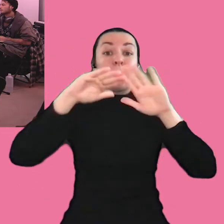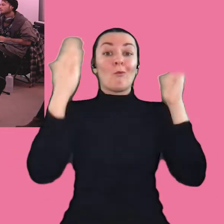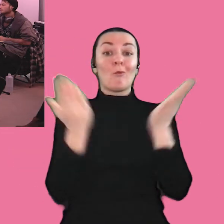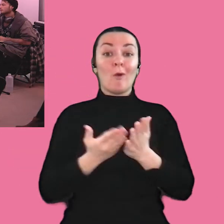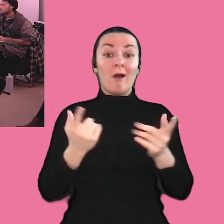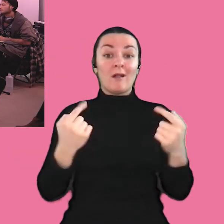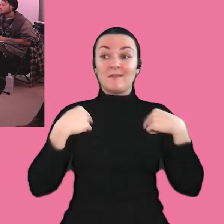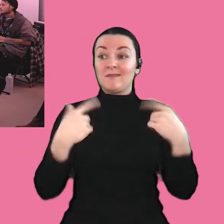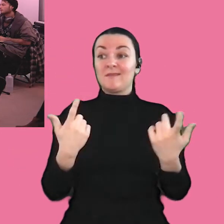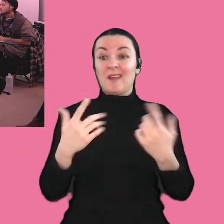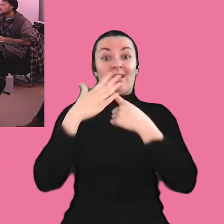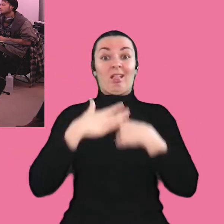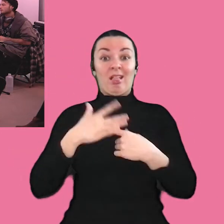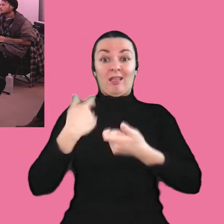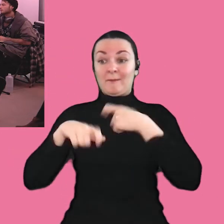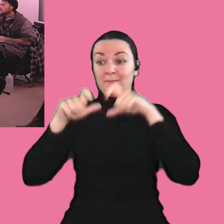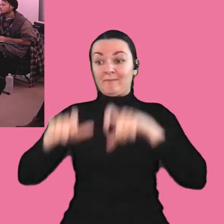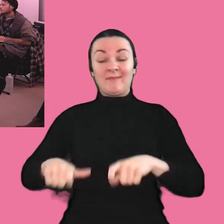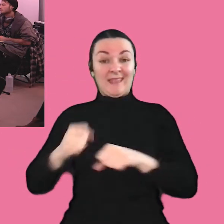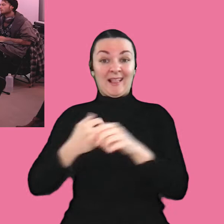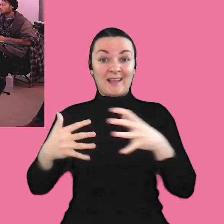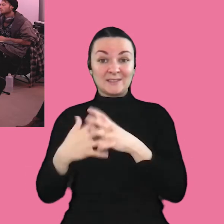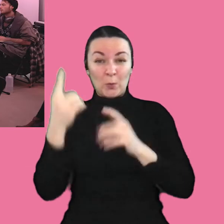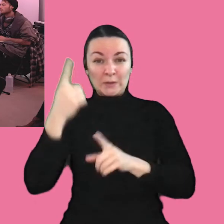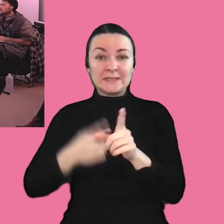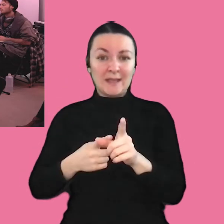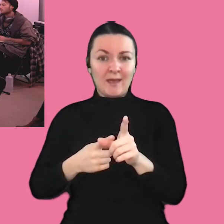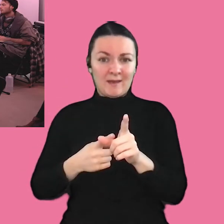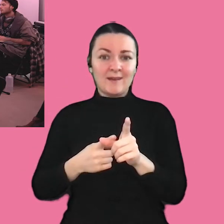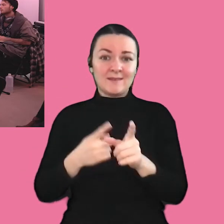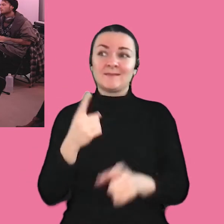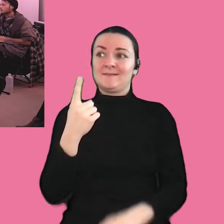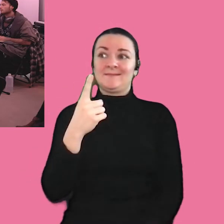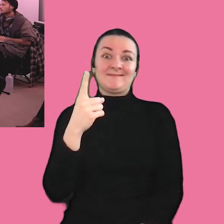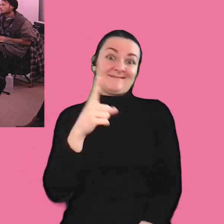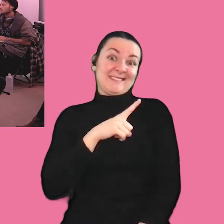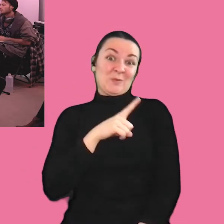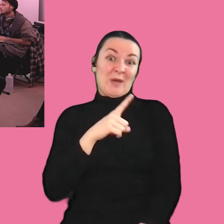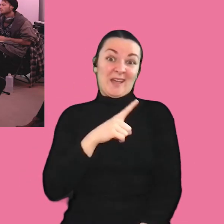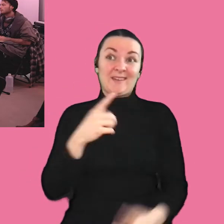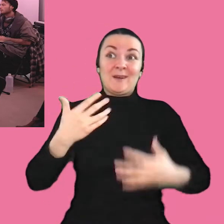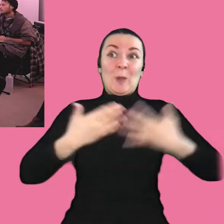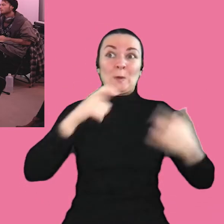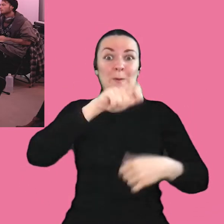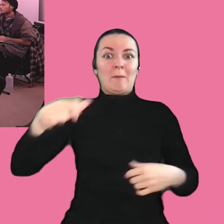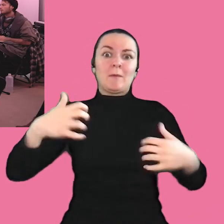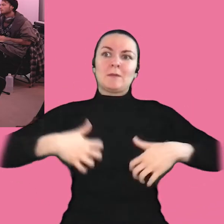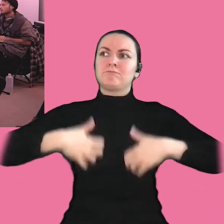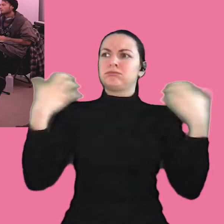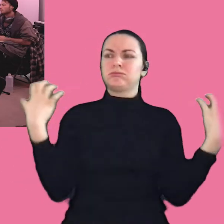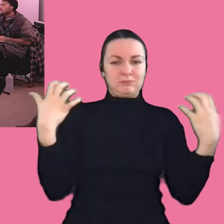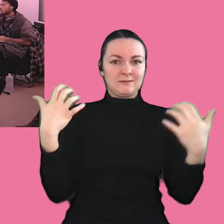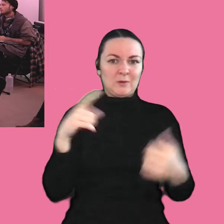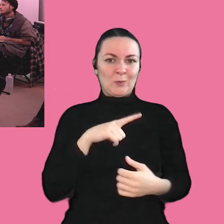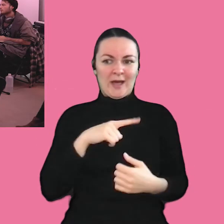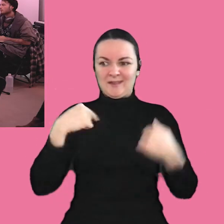forcing myself to stay in Glasgow for a year, and that's one reason why people were so angry about